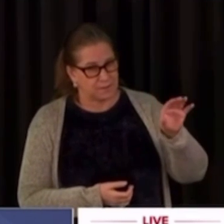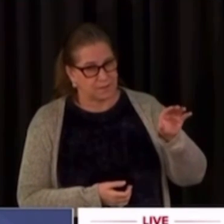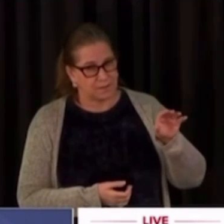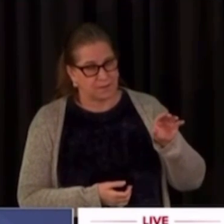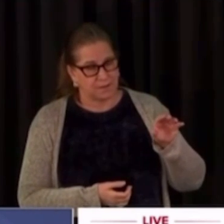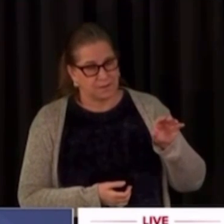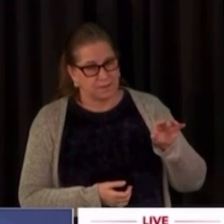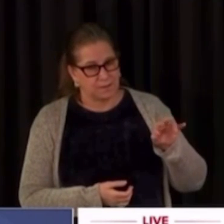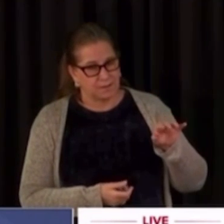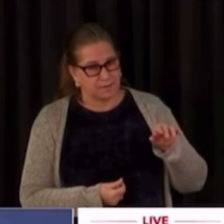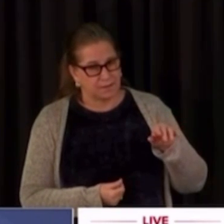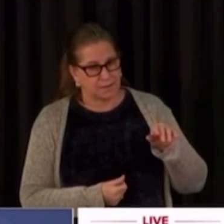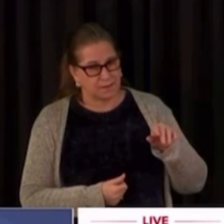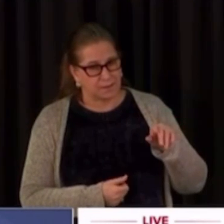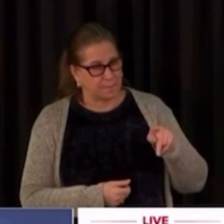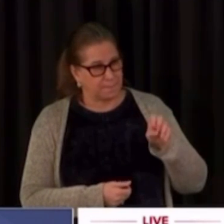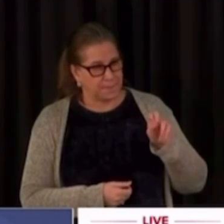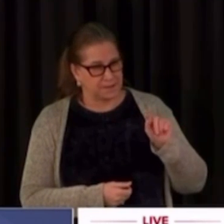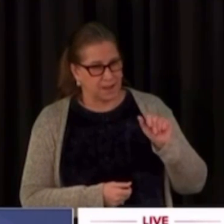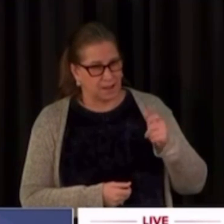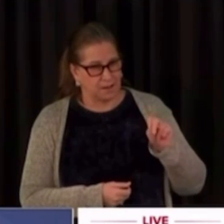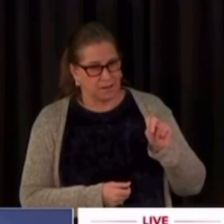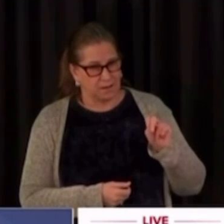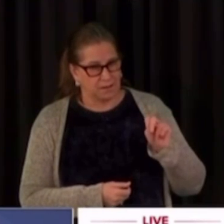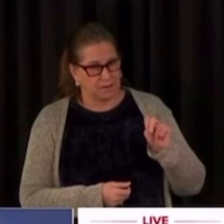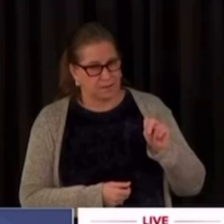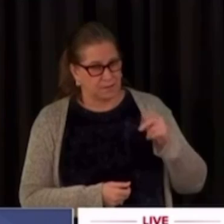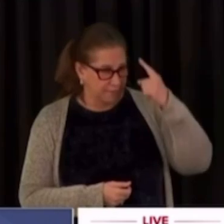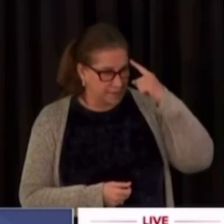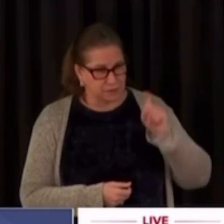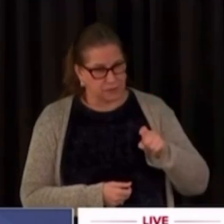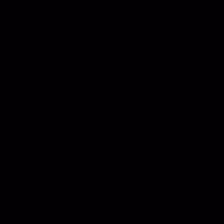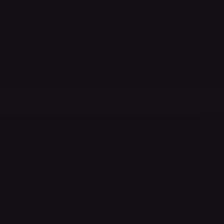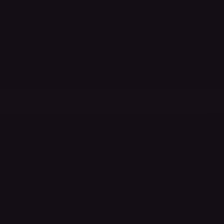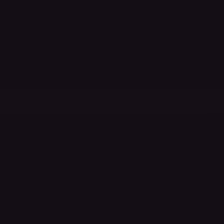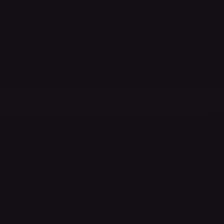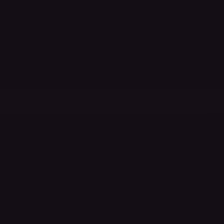that the Pentagon thought that the optics would be bad if the National Guard was in front of the Capitol,